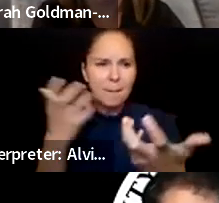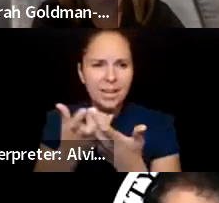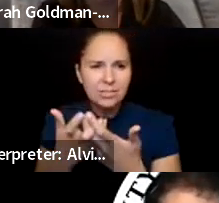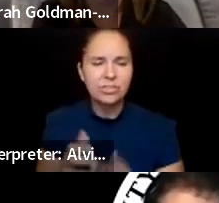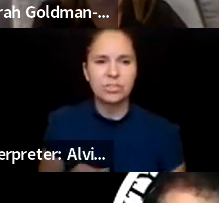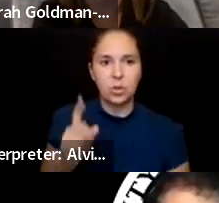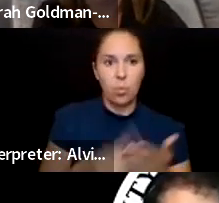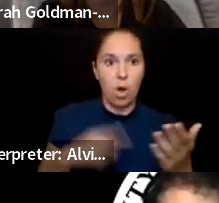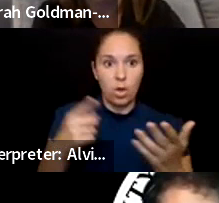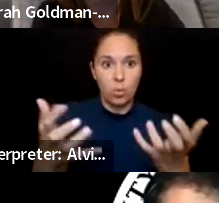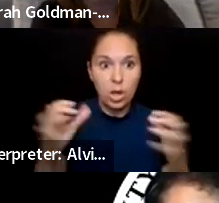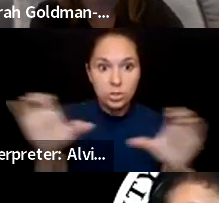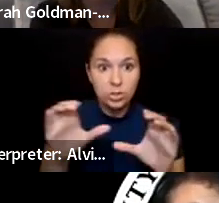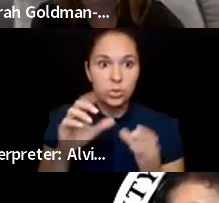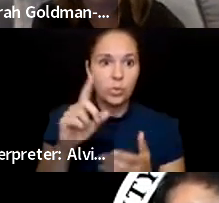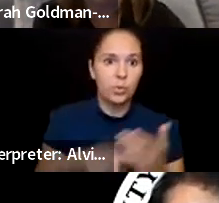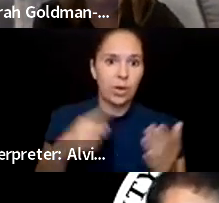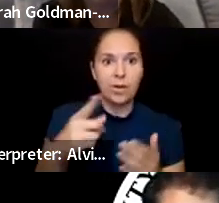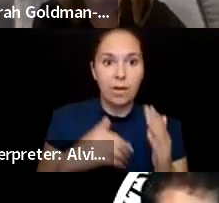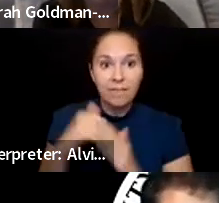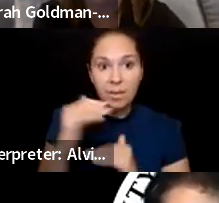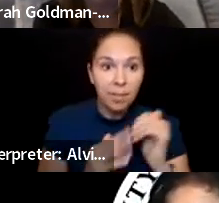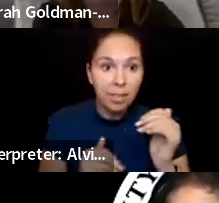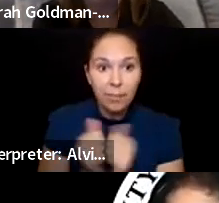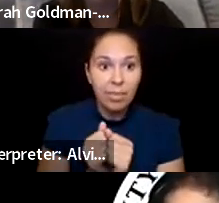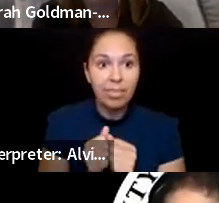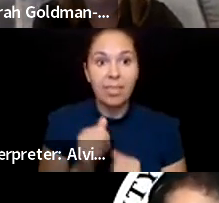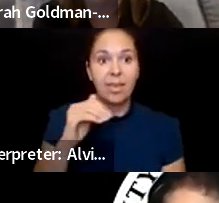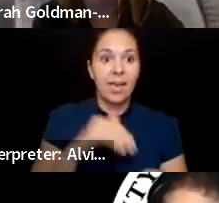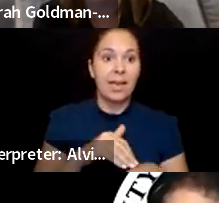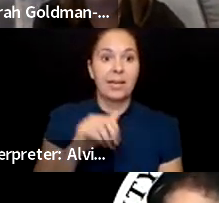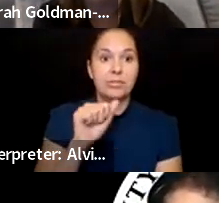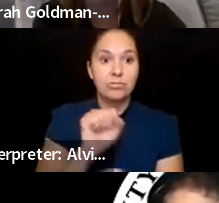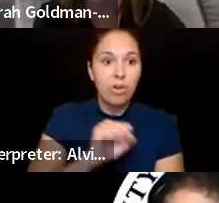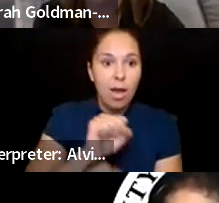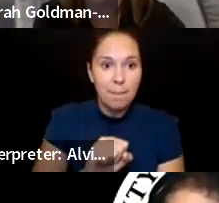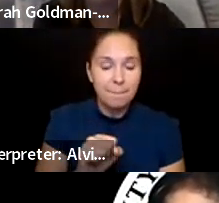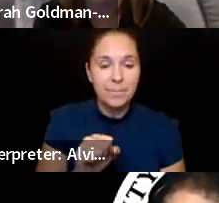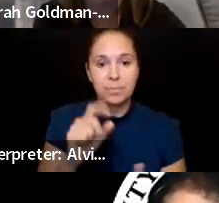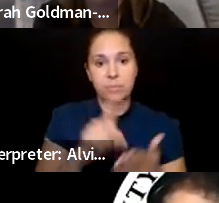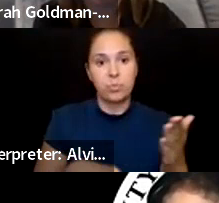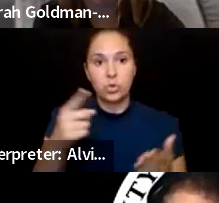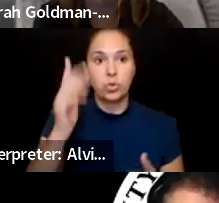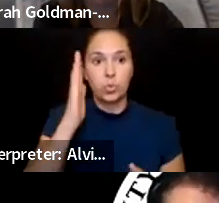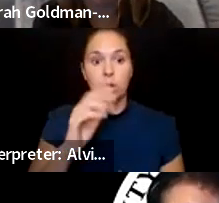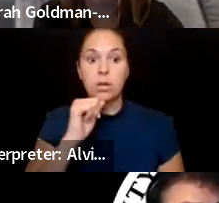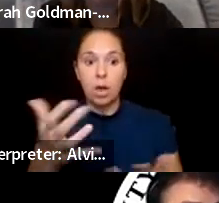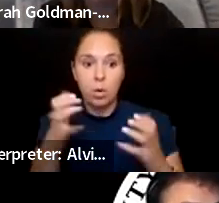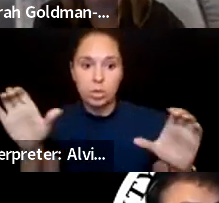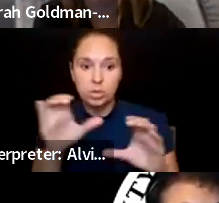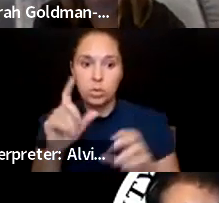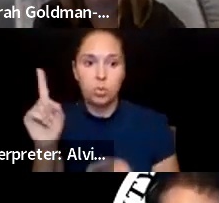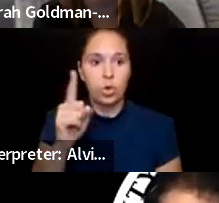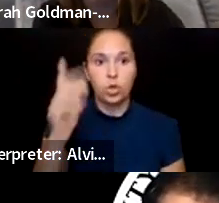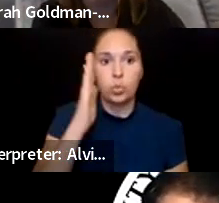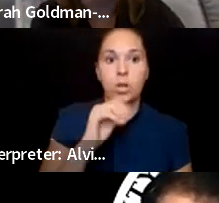what you want to do, what you're comfortable with at a job, what you wouldn't want to do, where you wouldn't want to